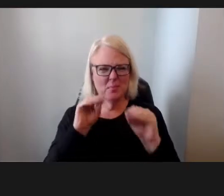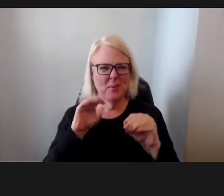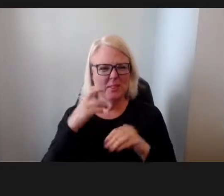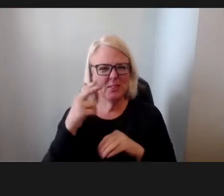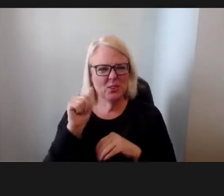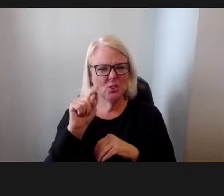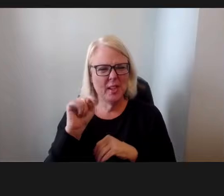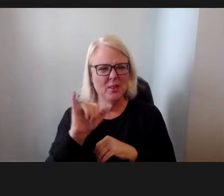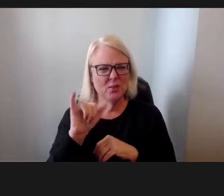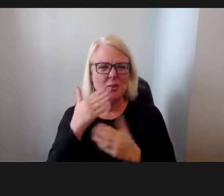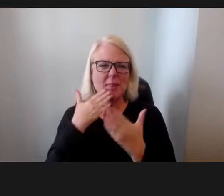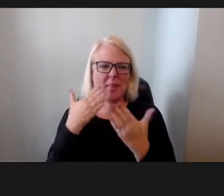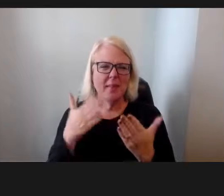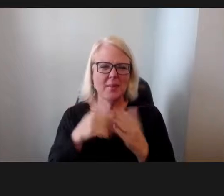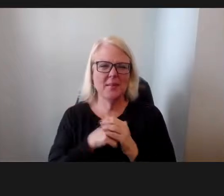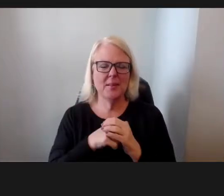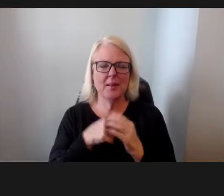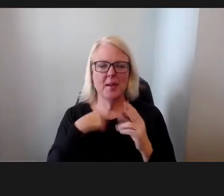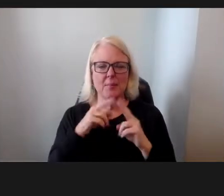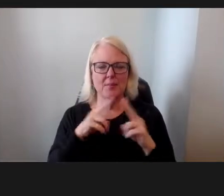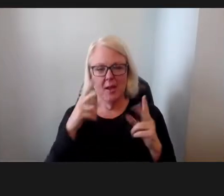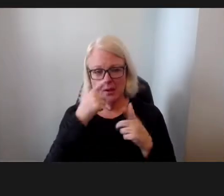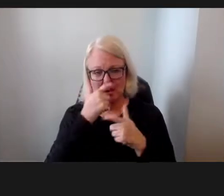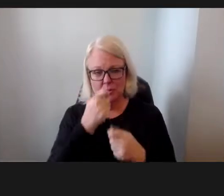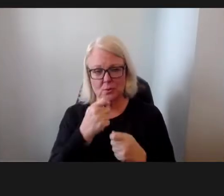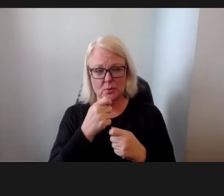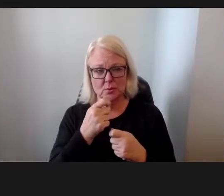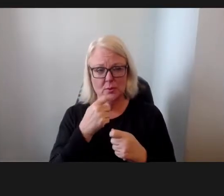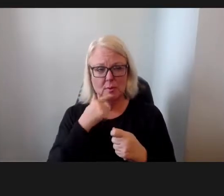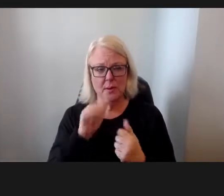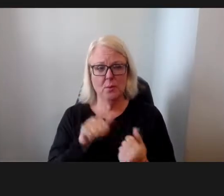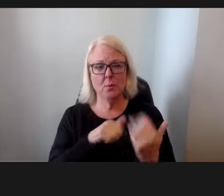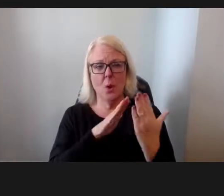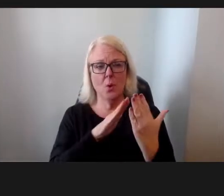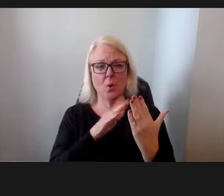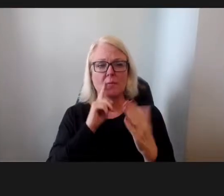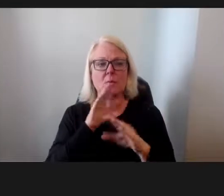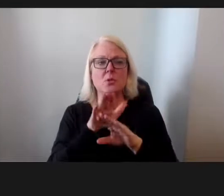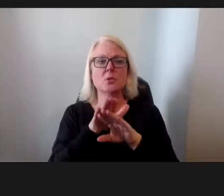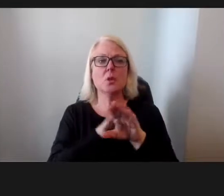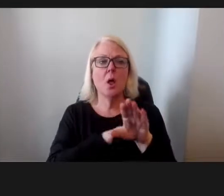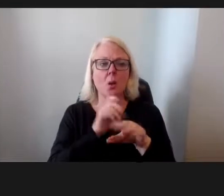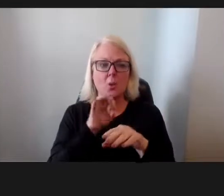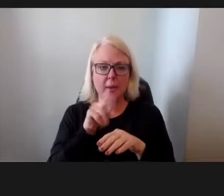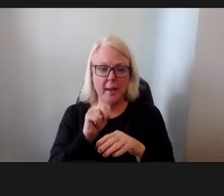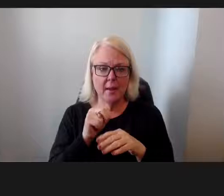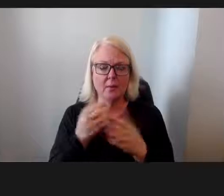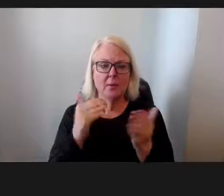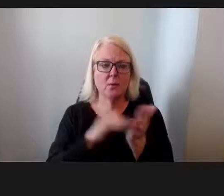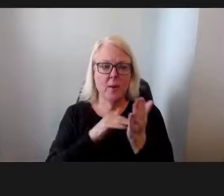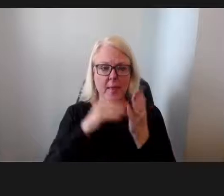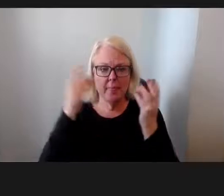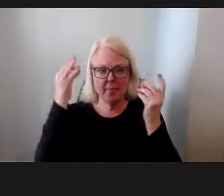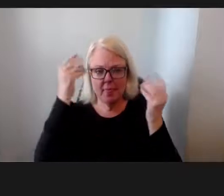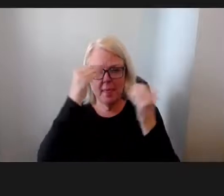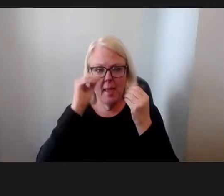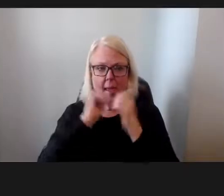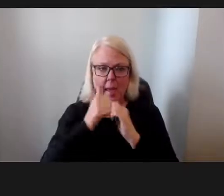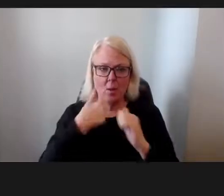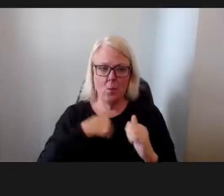well. Thank you. I'm very interested in the approach to slow down and rethink the way we